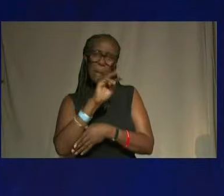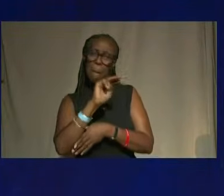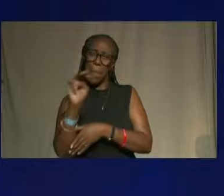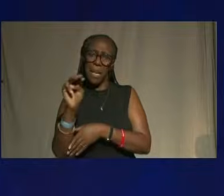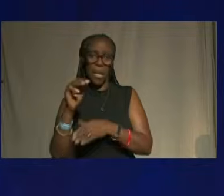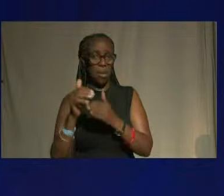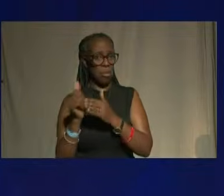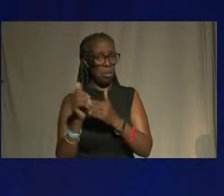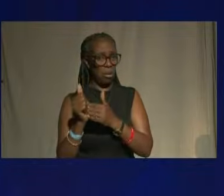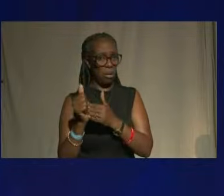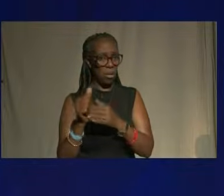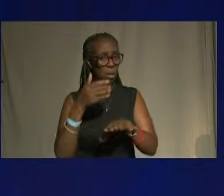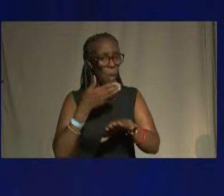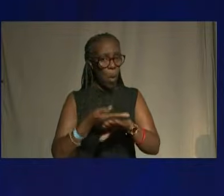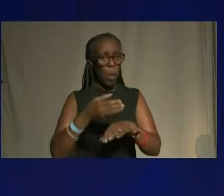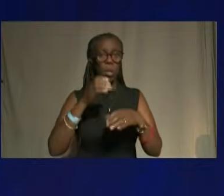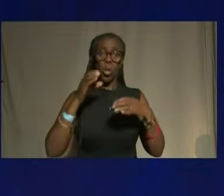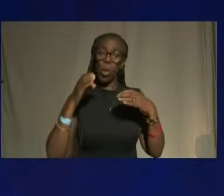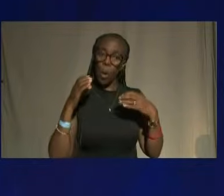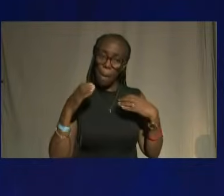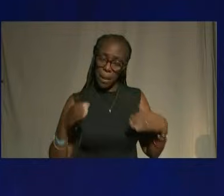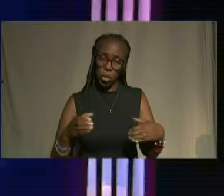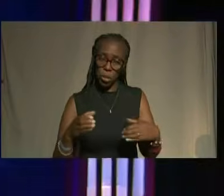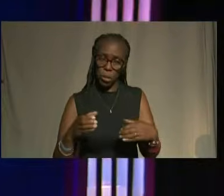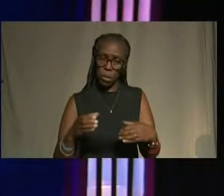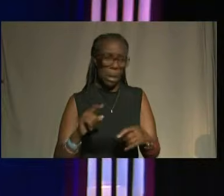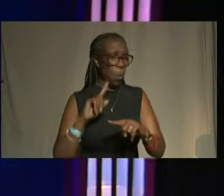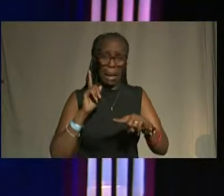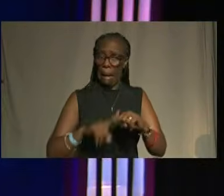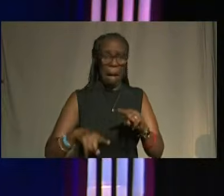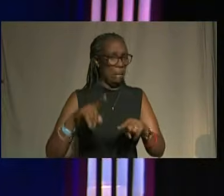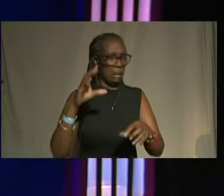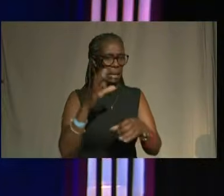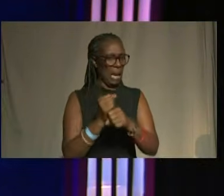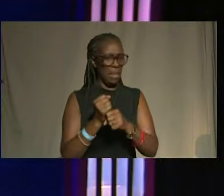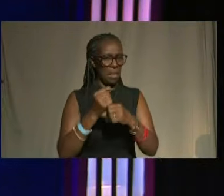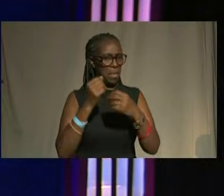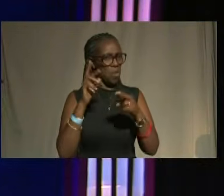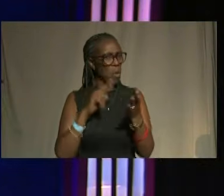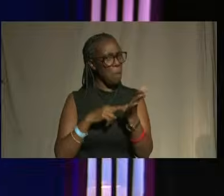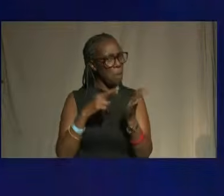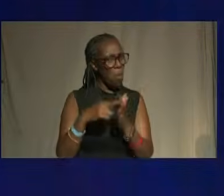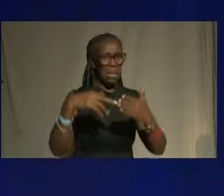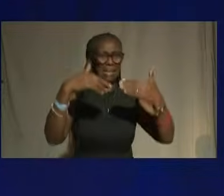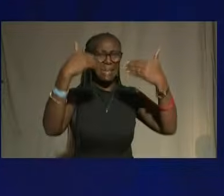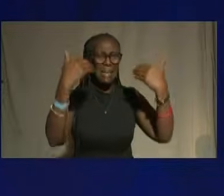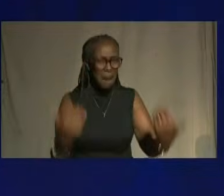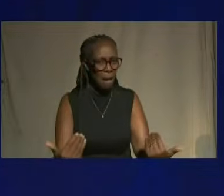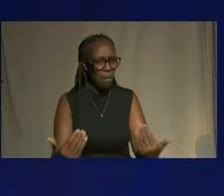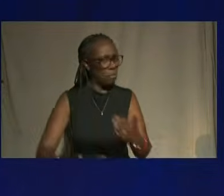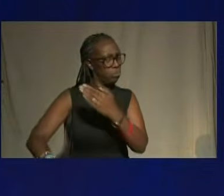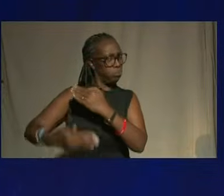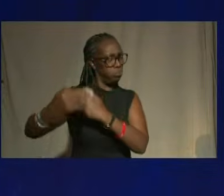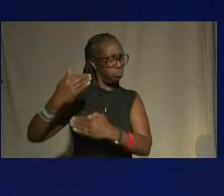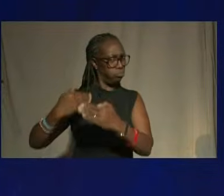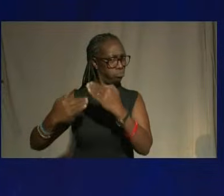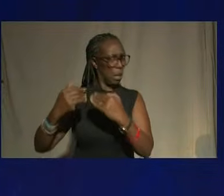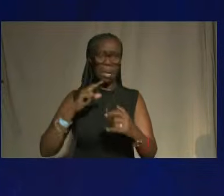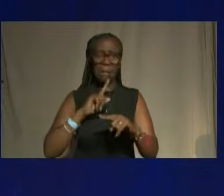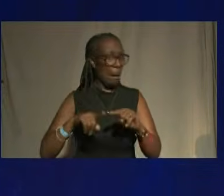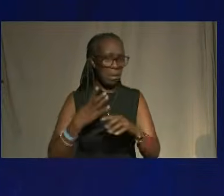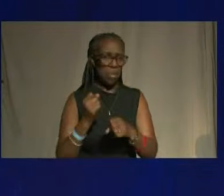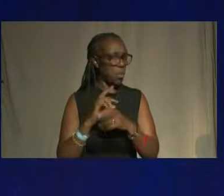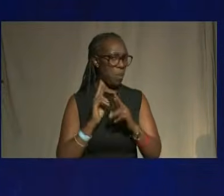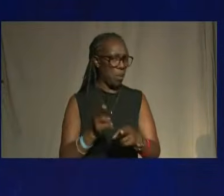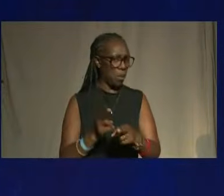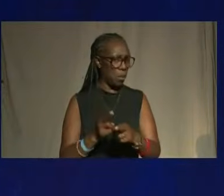report. We want the FinSAC report out. And while you're at it, we will publish the SSL report, because